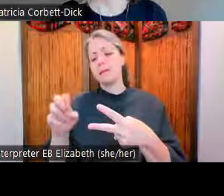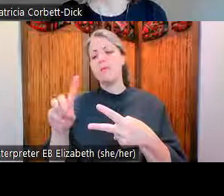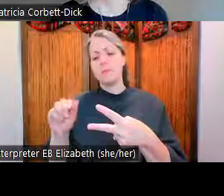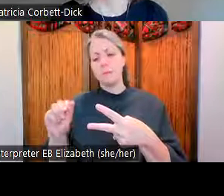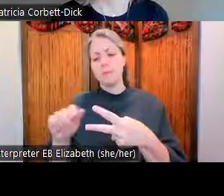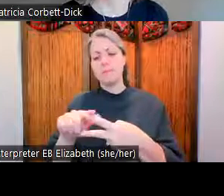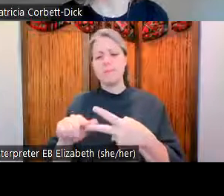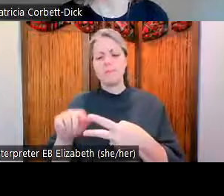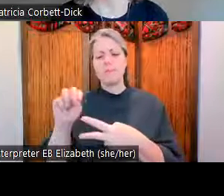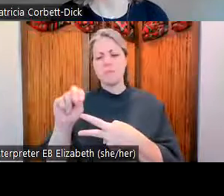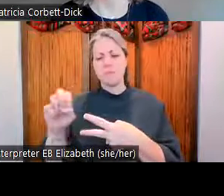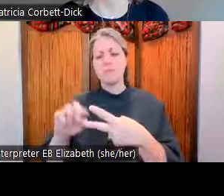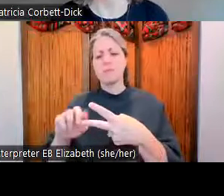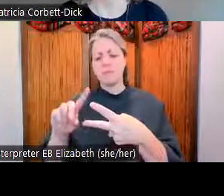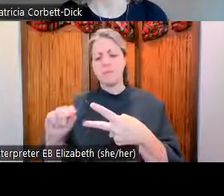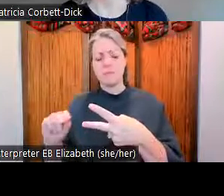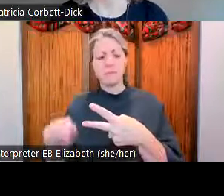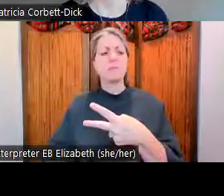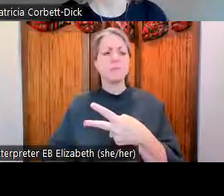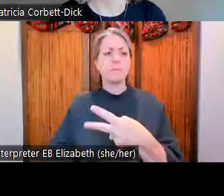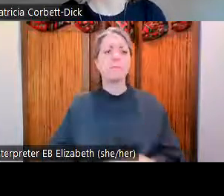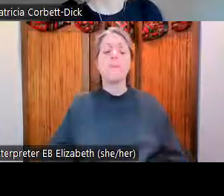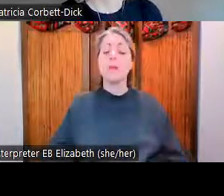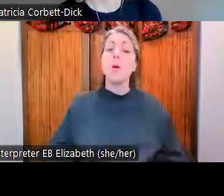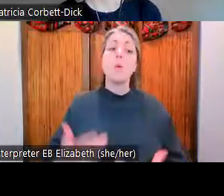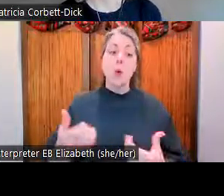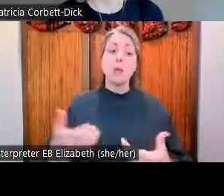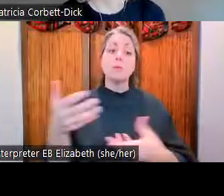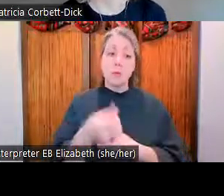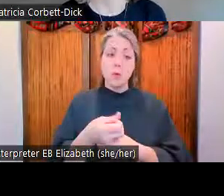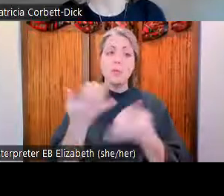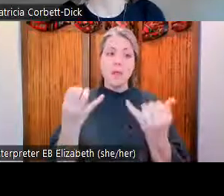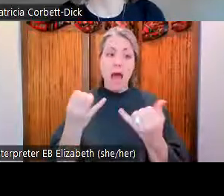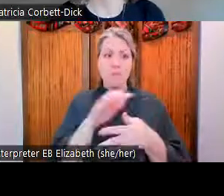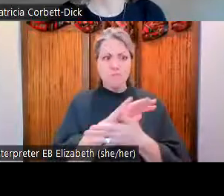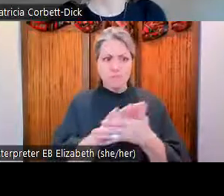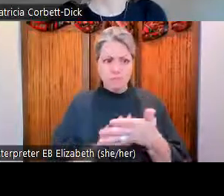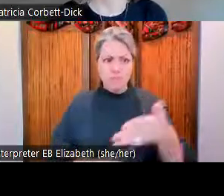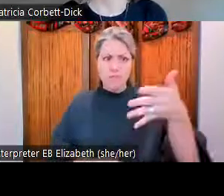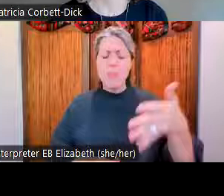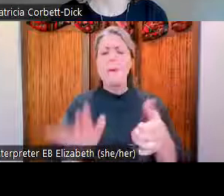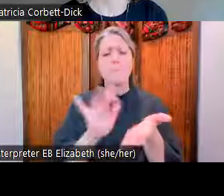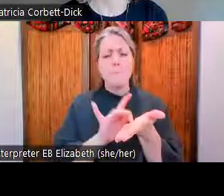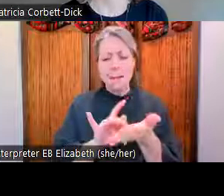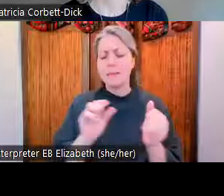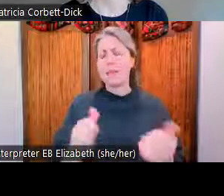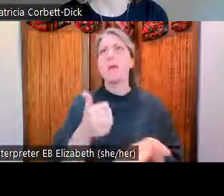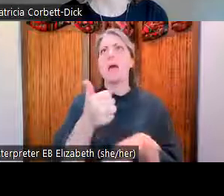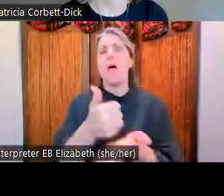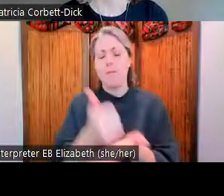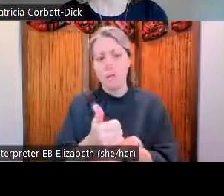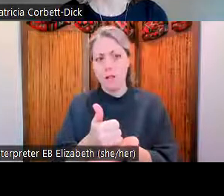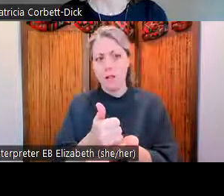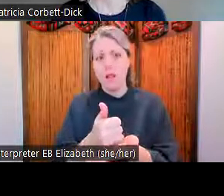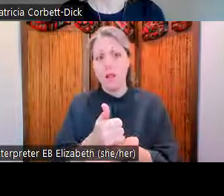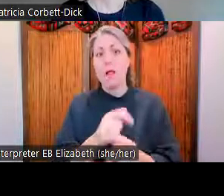medicines can be useful in addressing impairing ADHD symptoms in youth with autism in combination with educational and